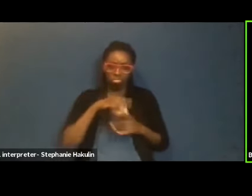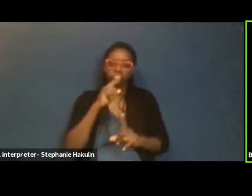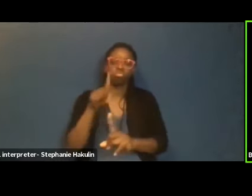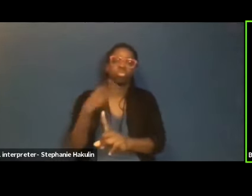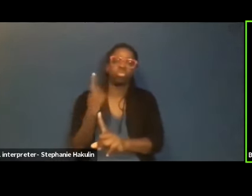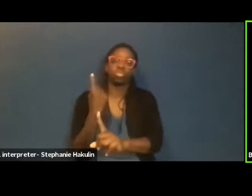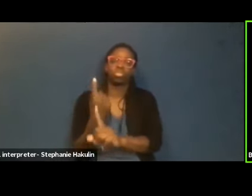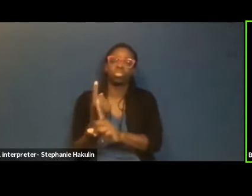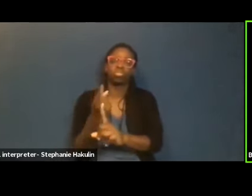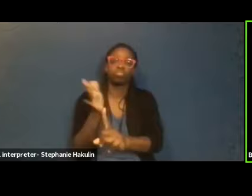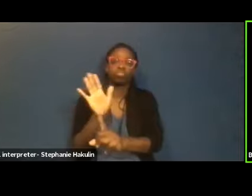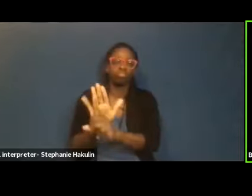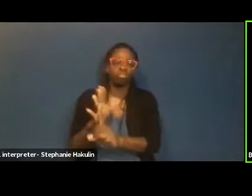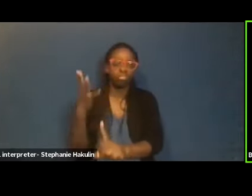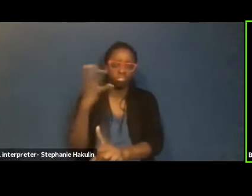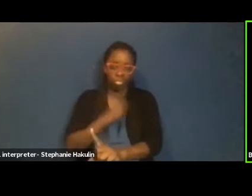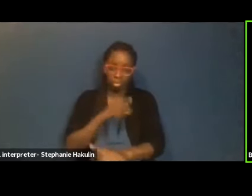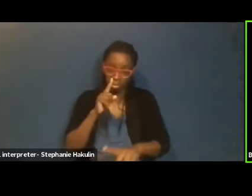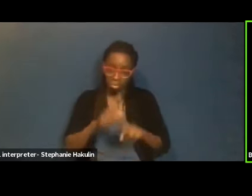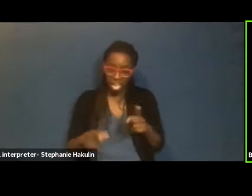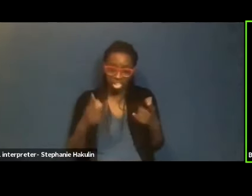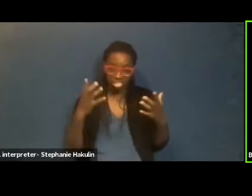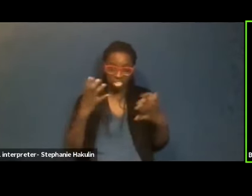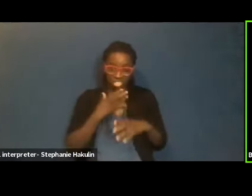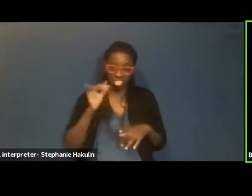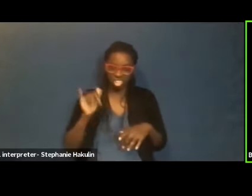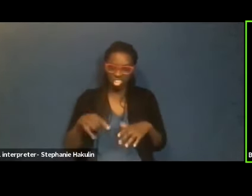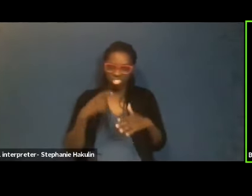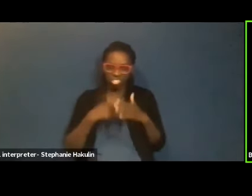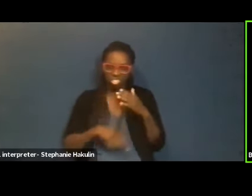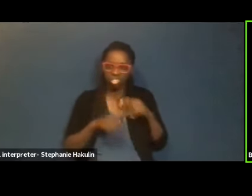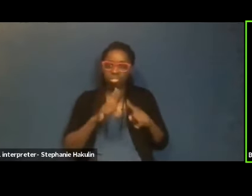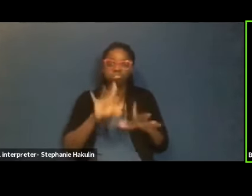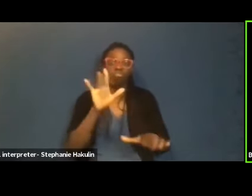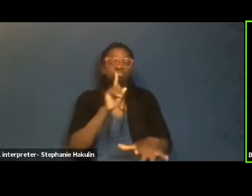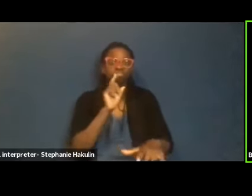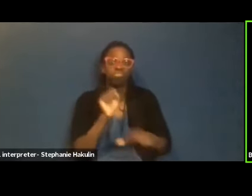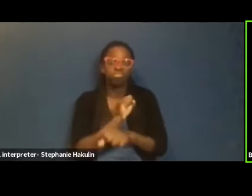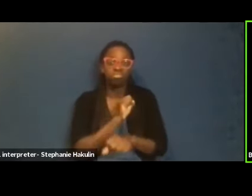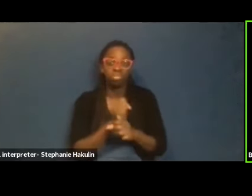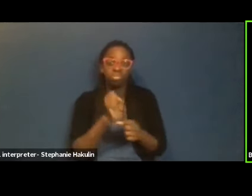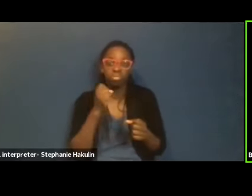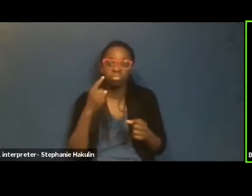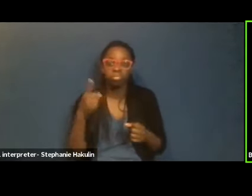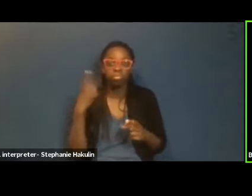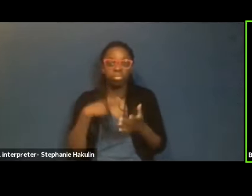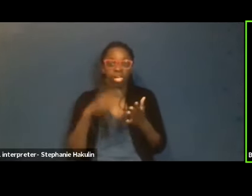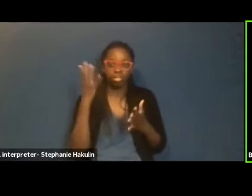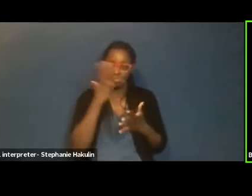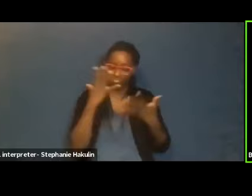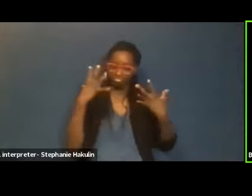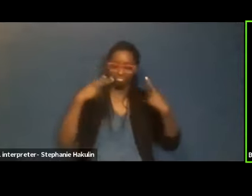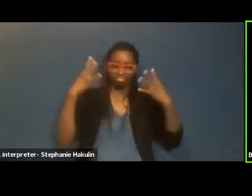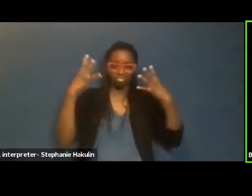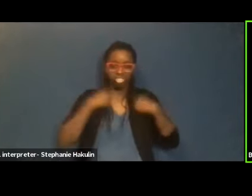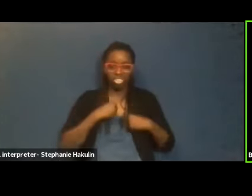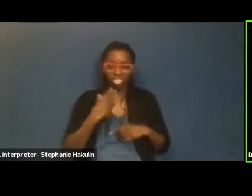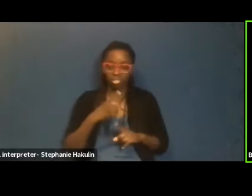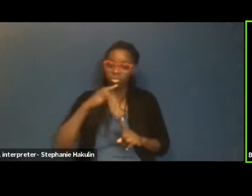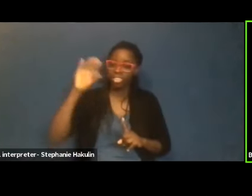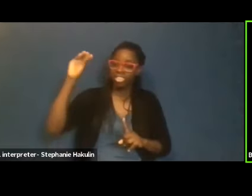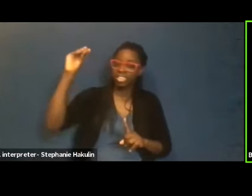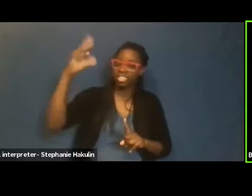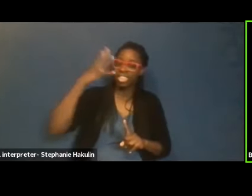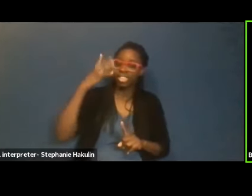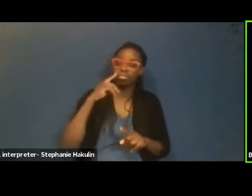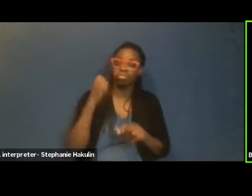cost, but knows it pays to look this gorgeous. Knows the sun will do nothing but expose all this highlight.